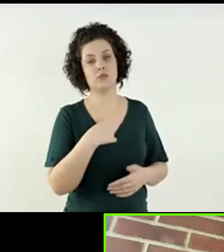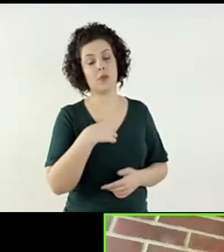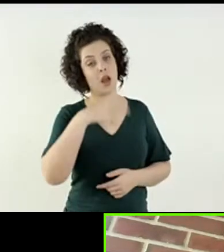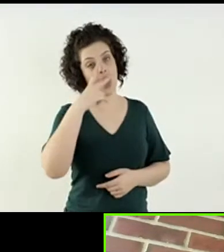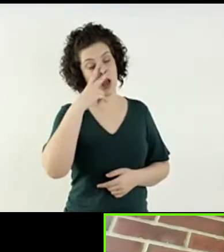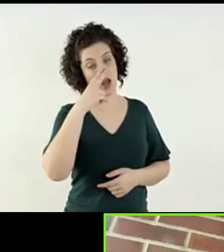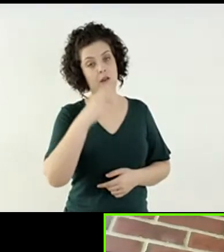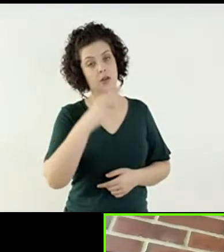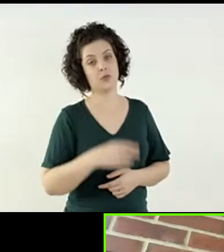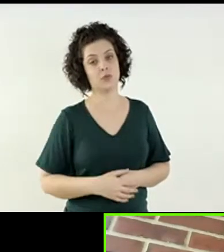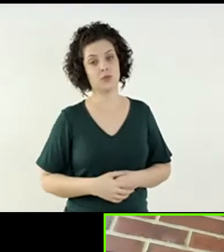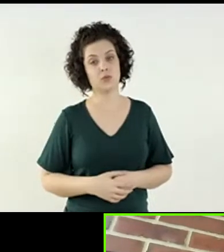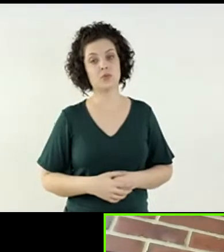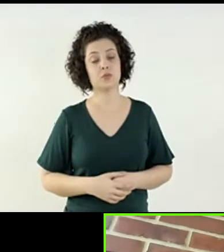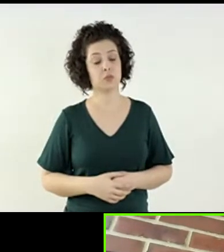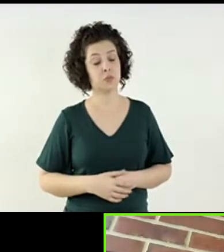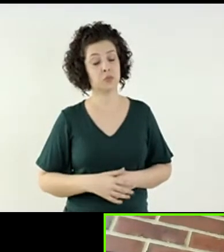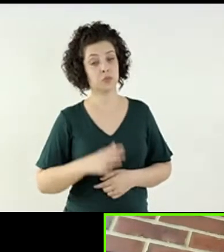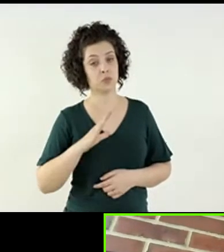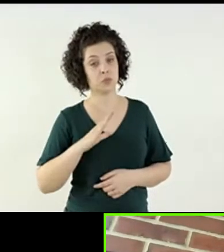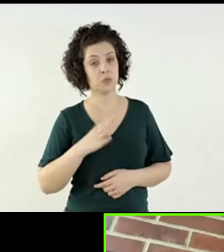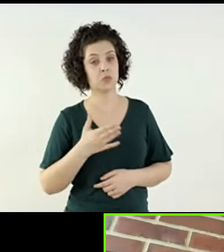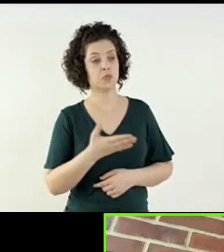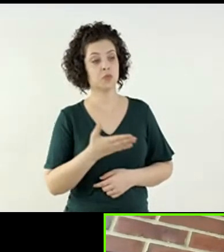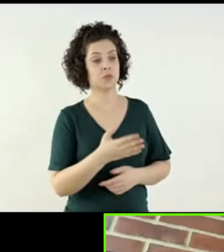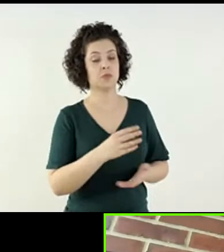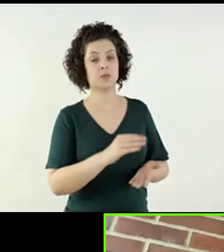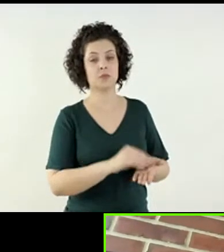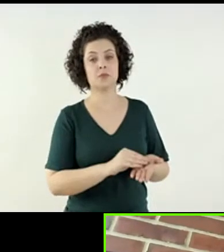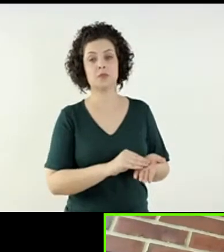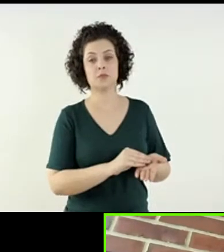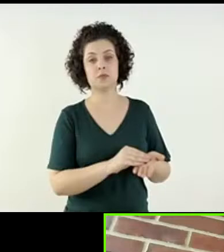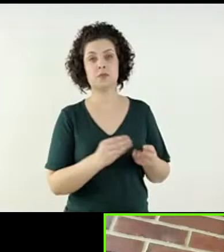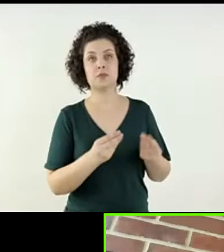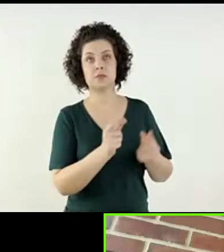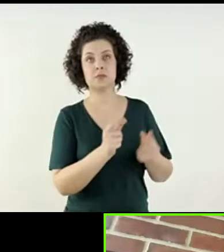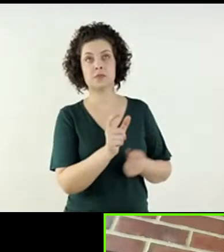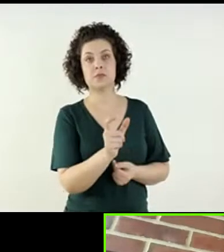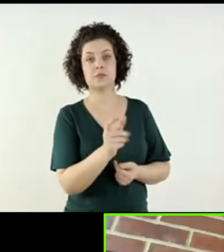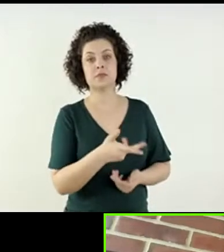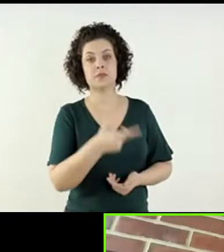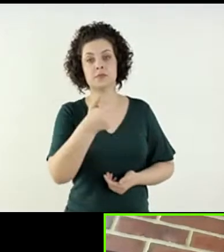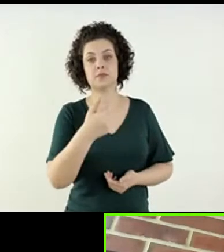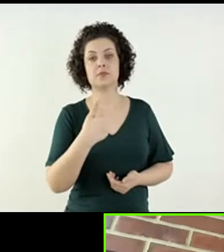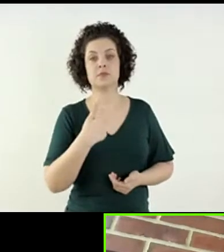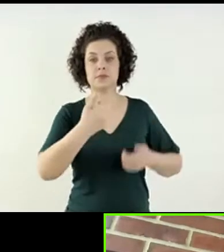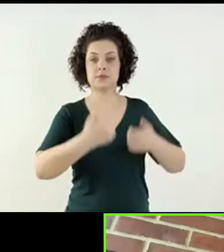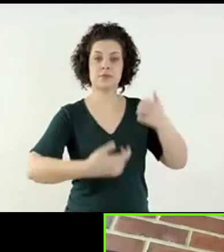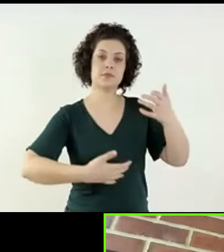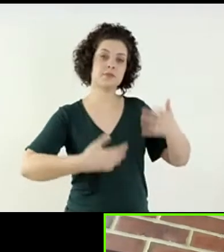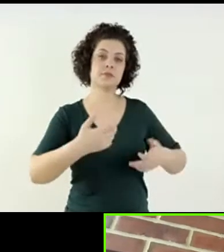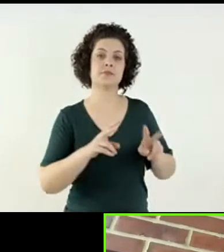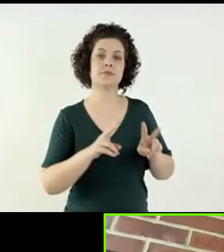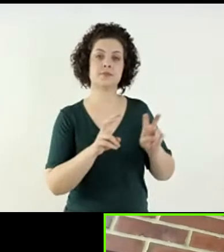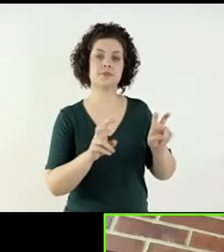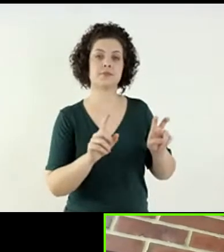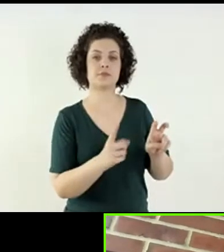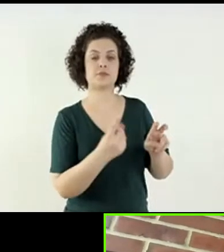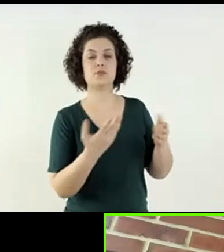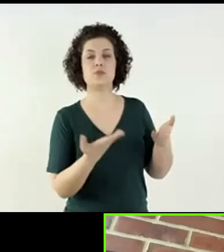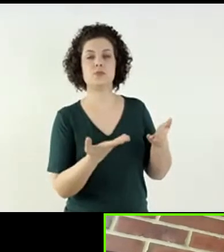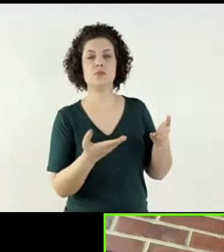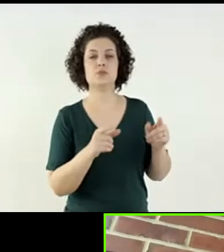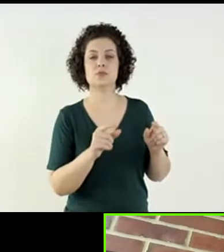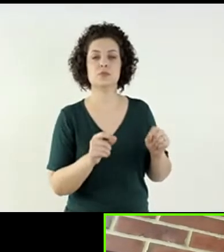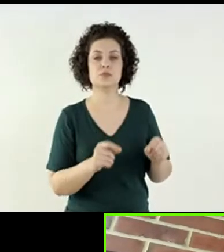better word. And, you know, we've been talking at length about one of them today, which is the daring to imagine